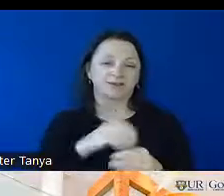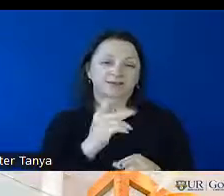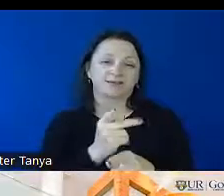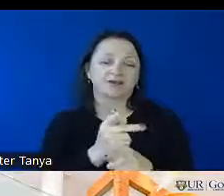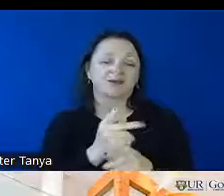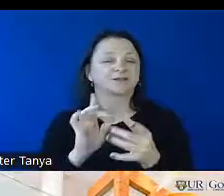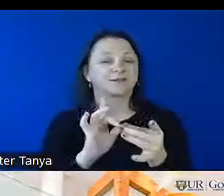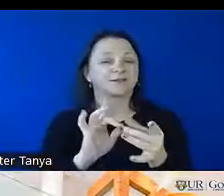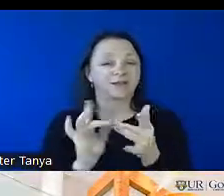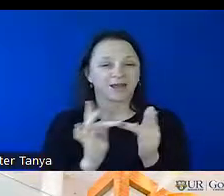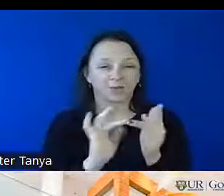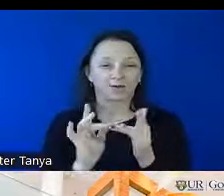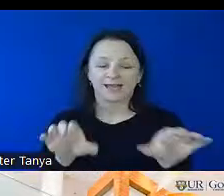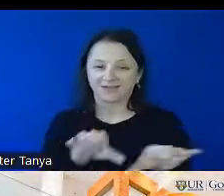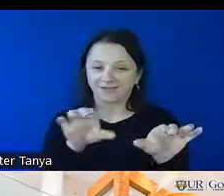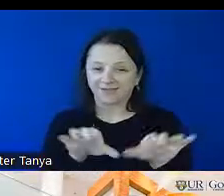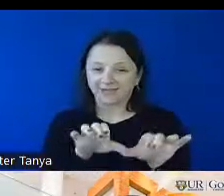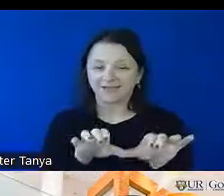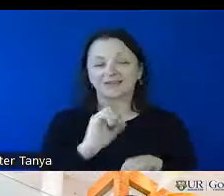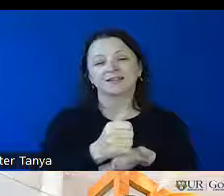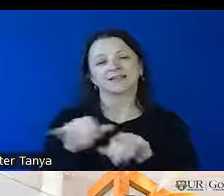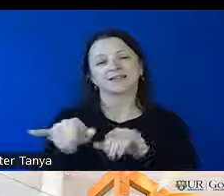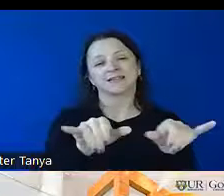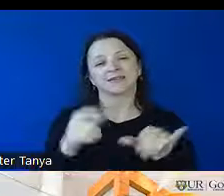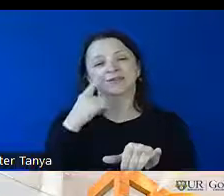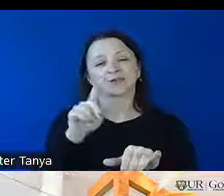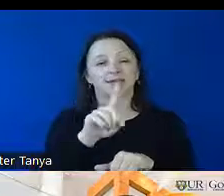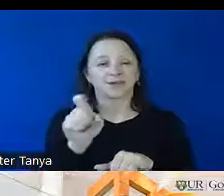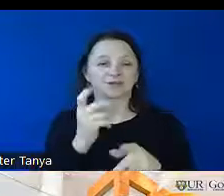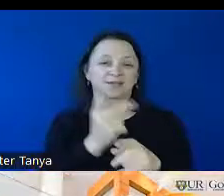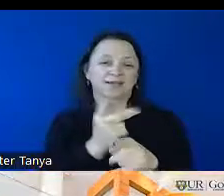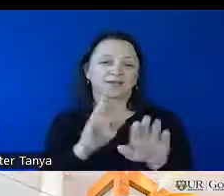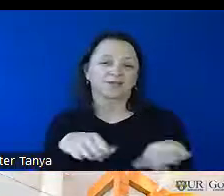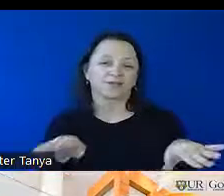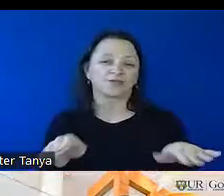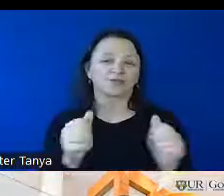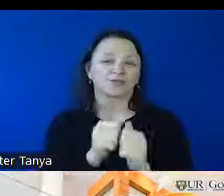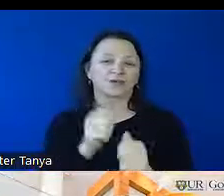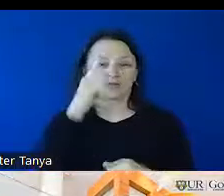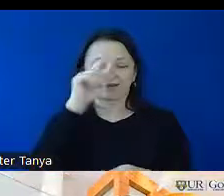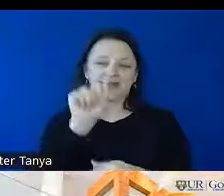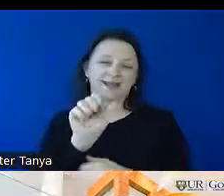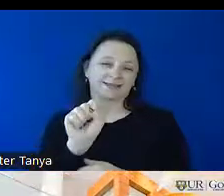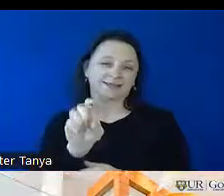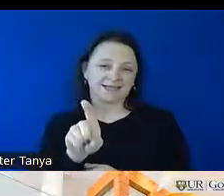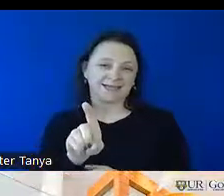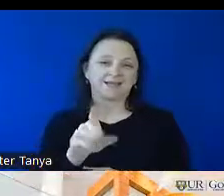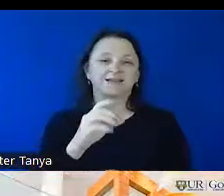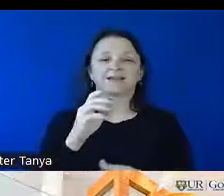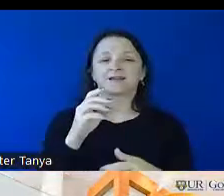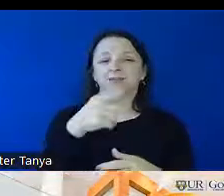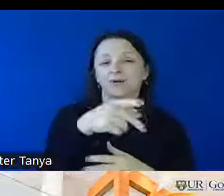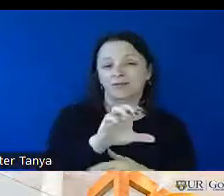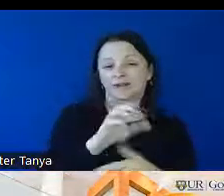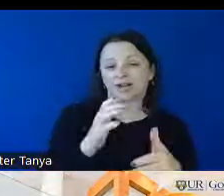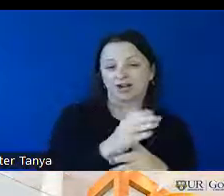focused on setting the standard for diagnosis and care of children and youth with autism spectrum disorder in primary care and in specialty